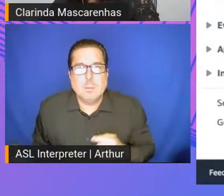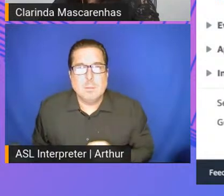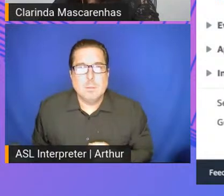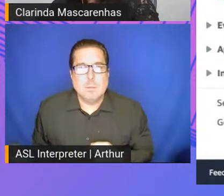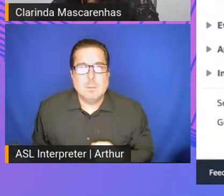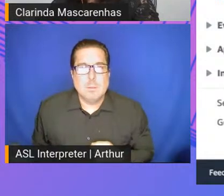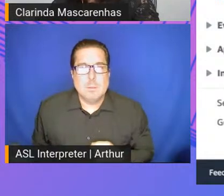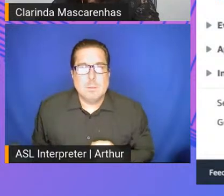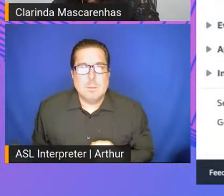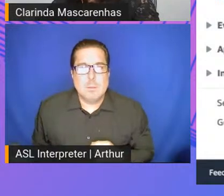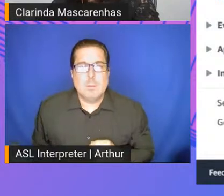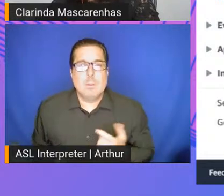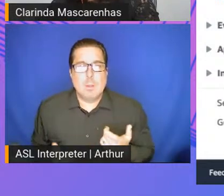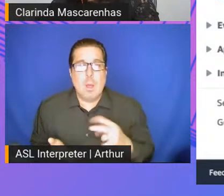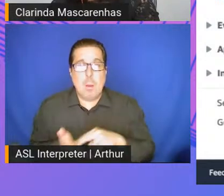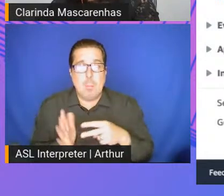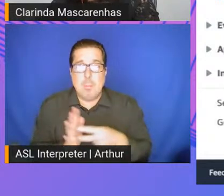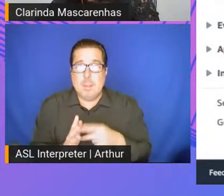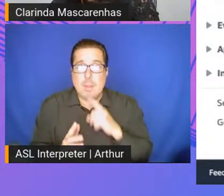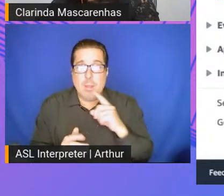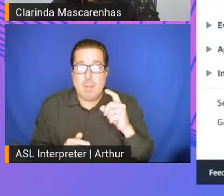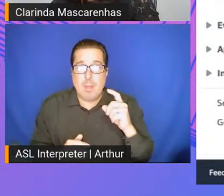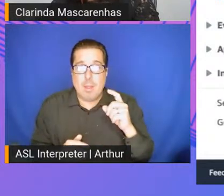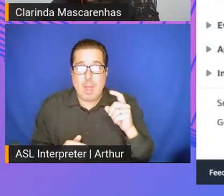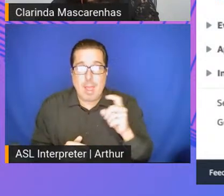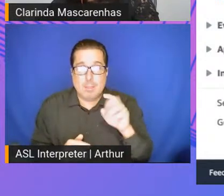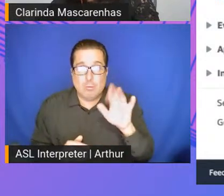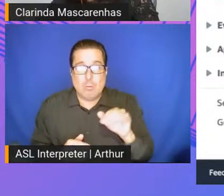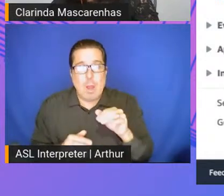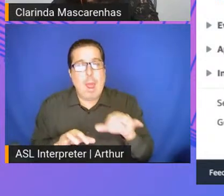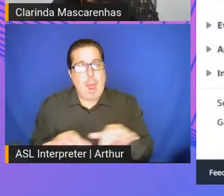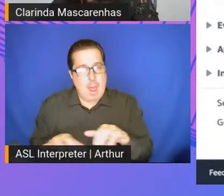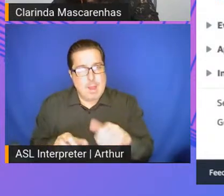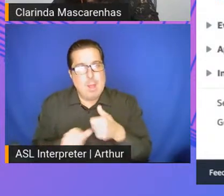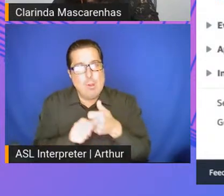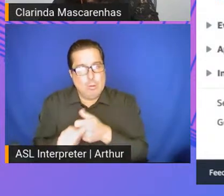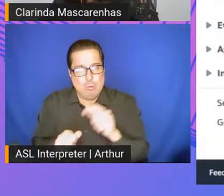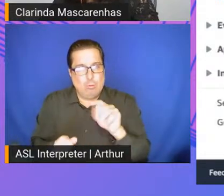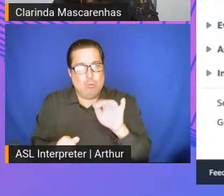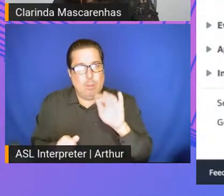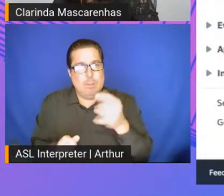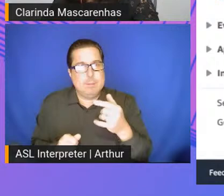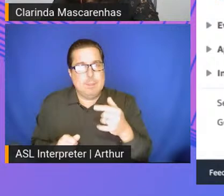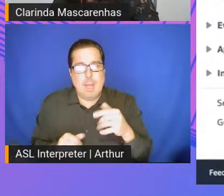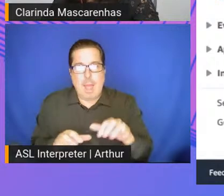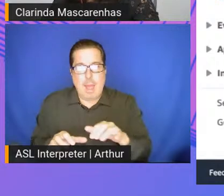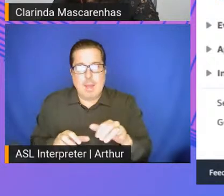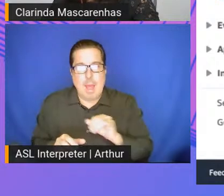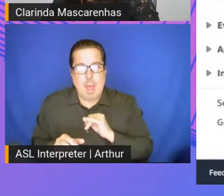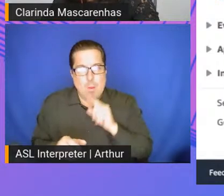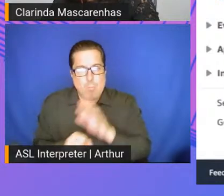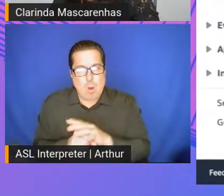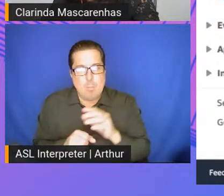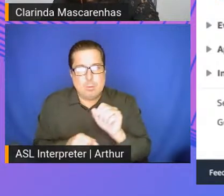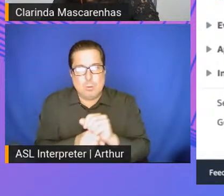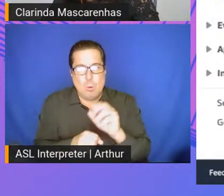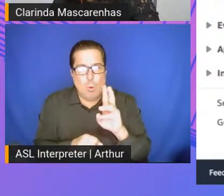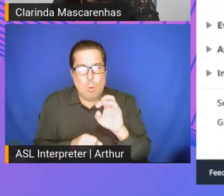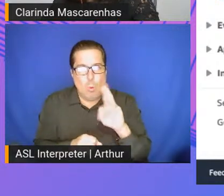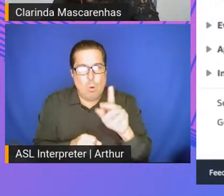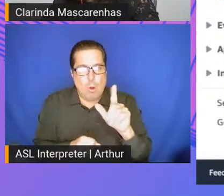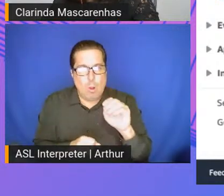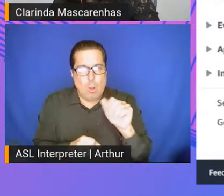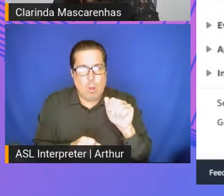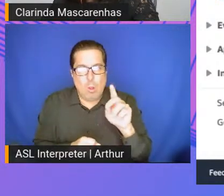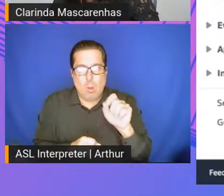So, which means the X-ray is actively tracing our app runner service workloads from the downstream and